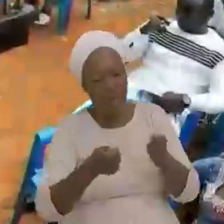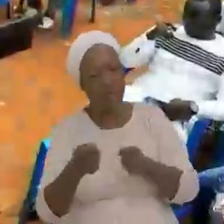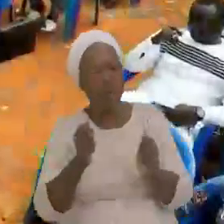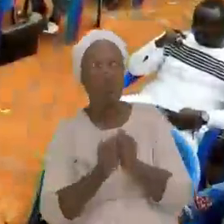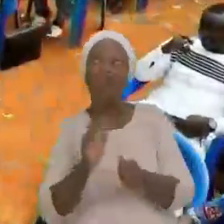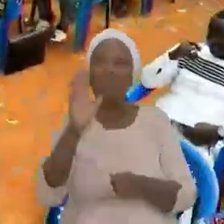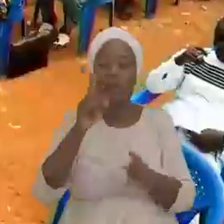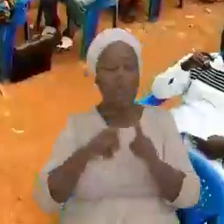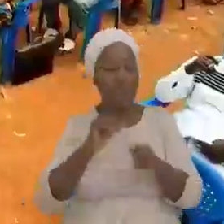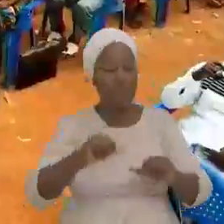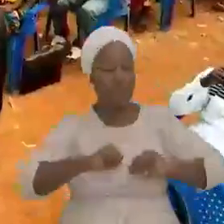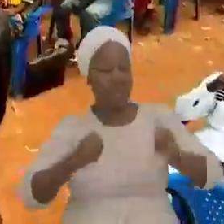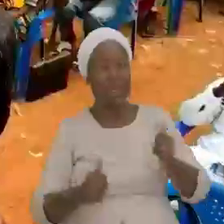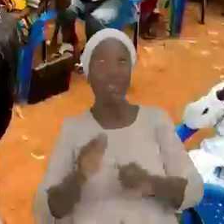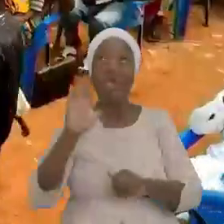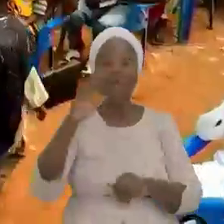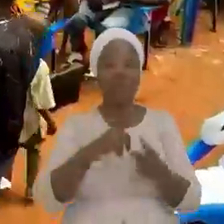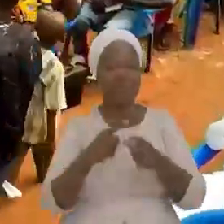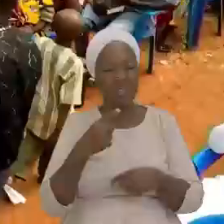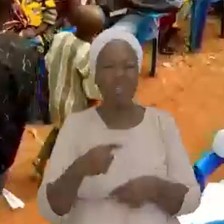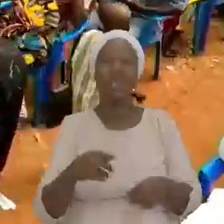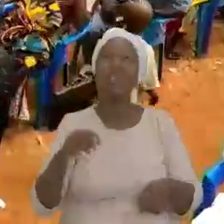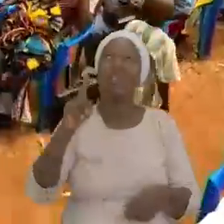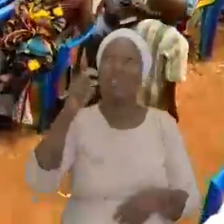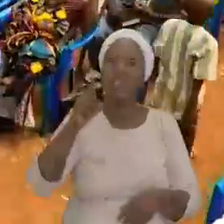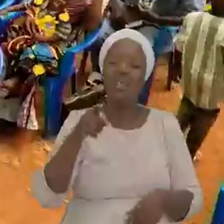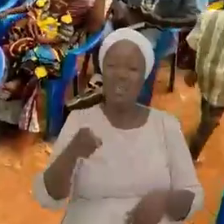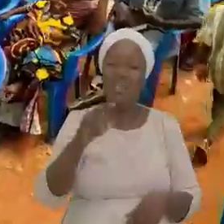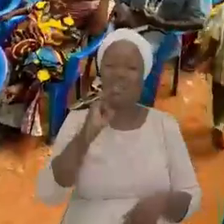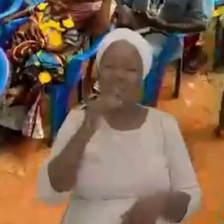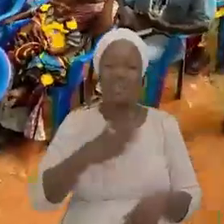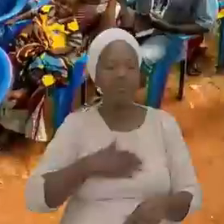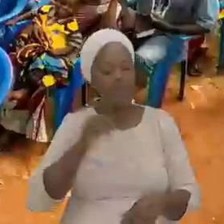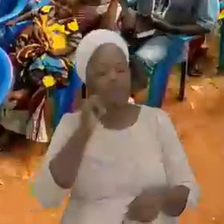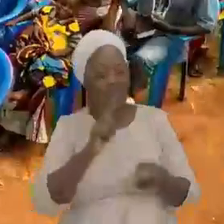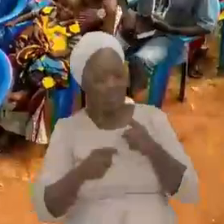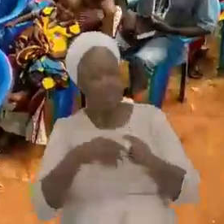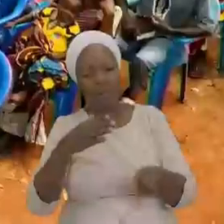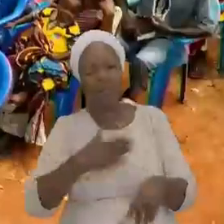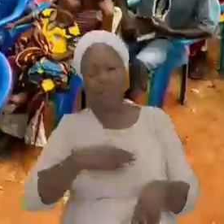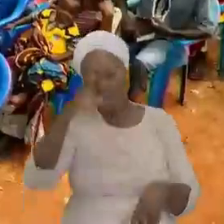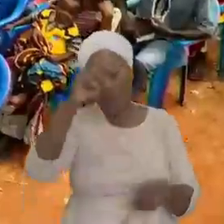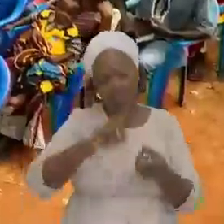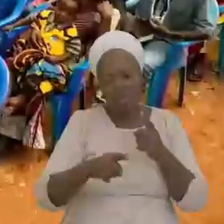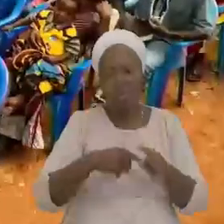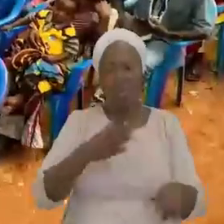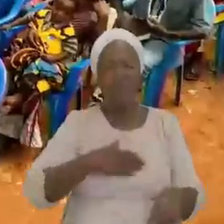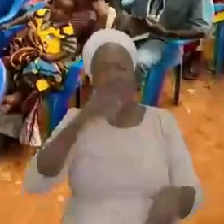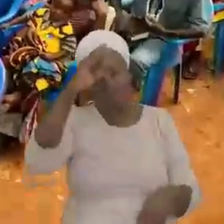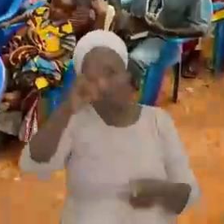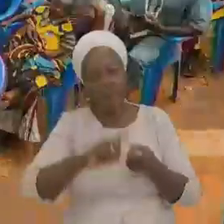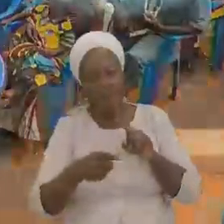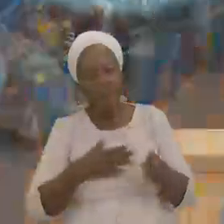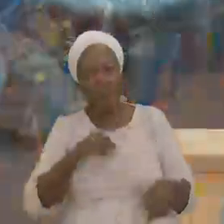deny him and you say, it's my, you know, girlfriend, boyfriend, man friend, woman friend, I